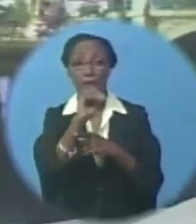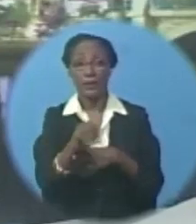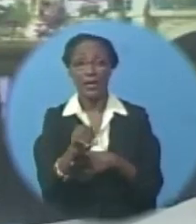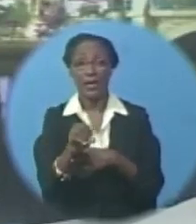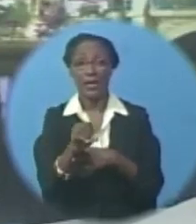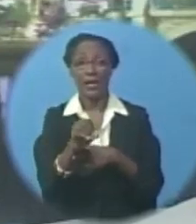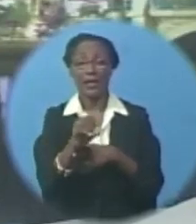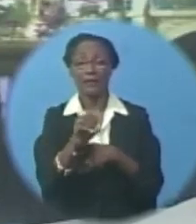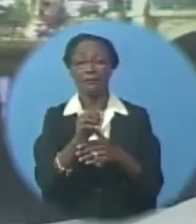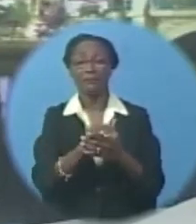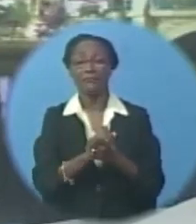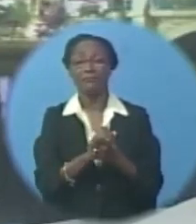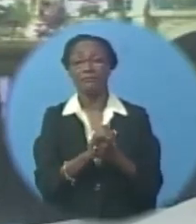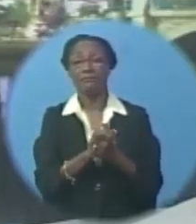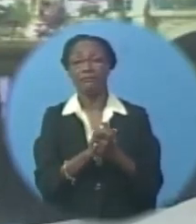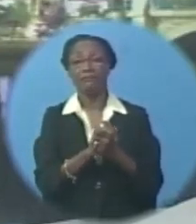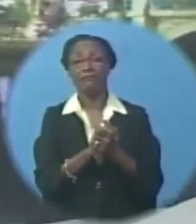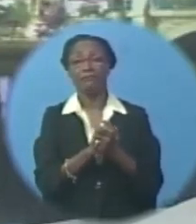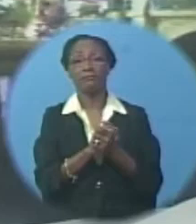tax is to be collected.